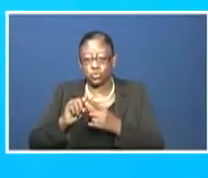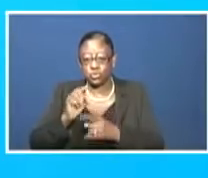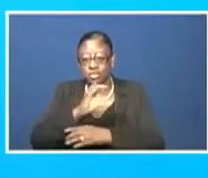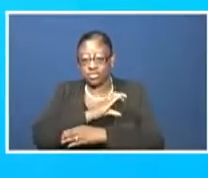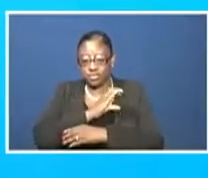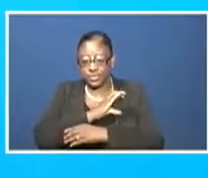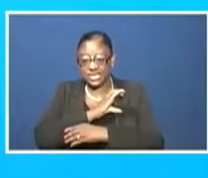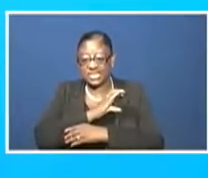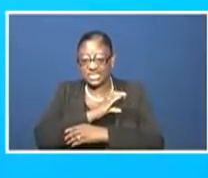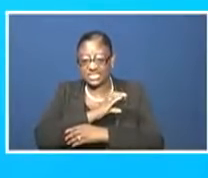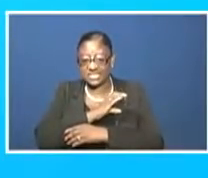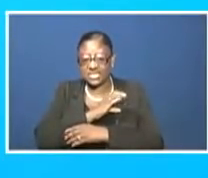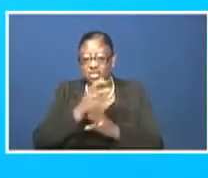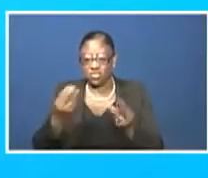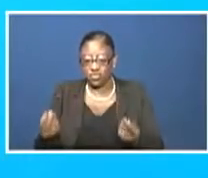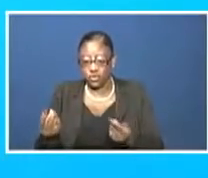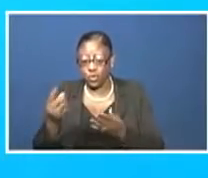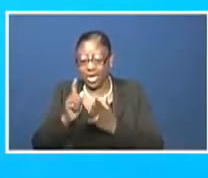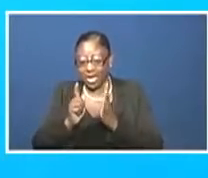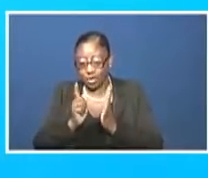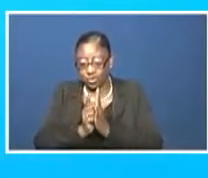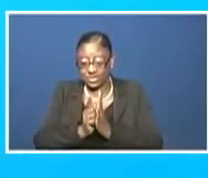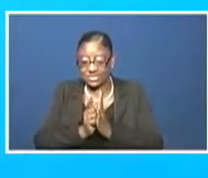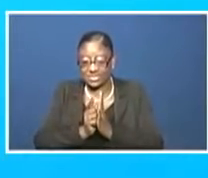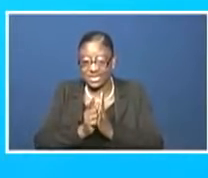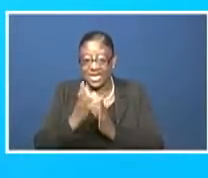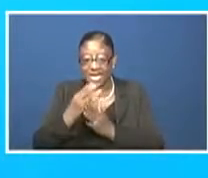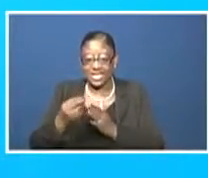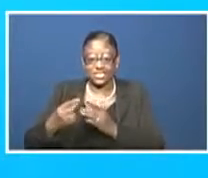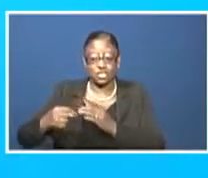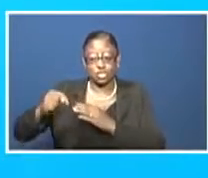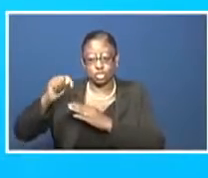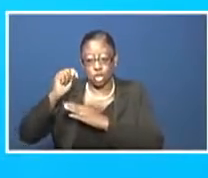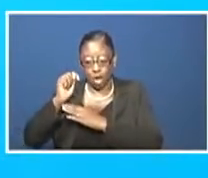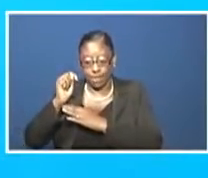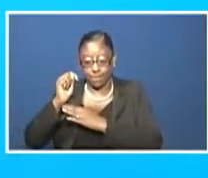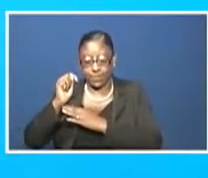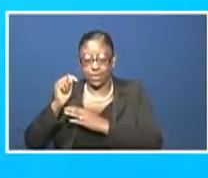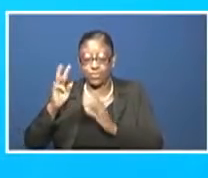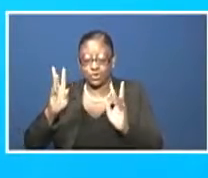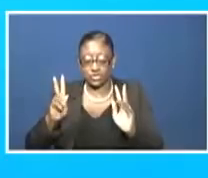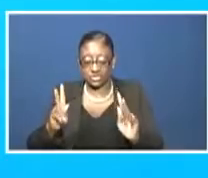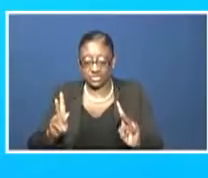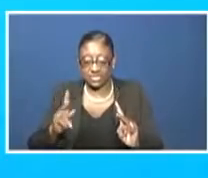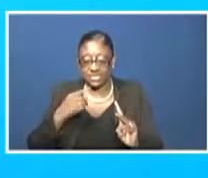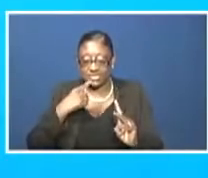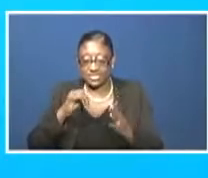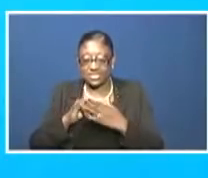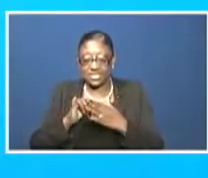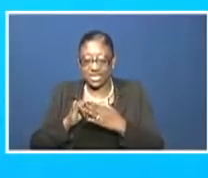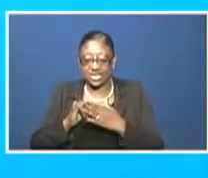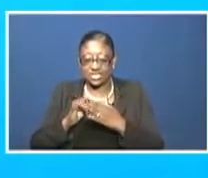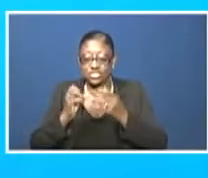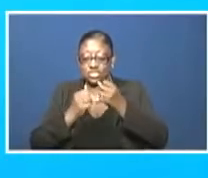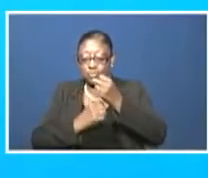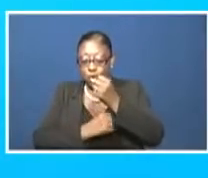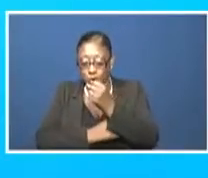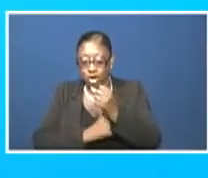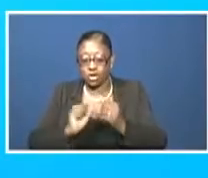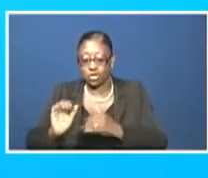demits office in a few hours. And as the country's top cop, his only message to officers: support your